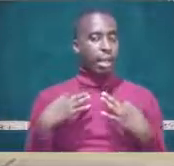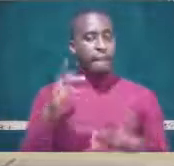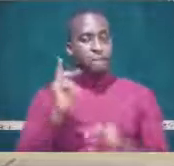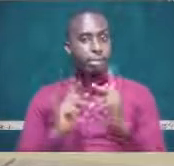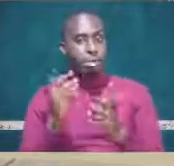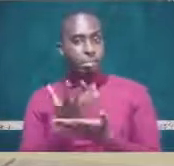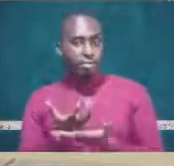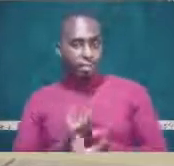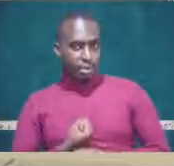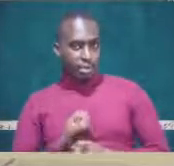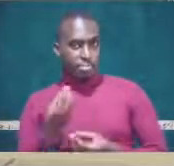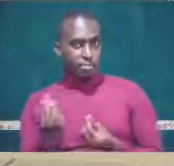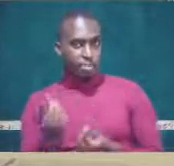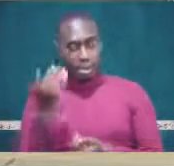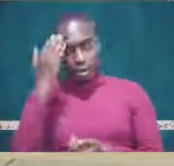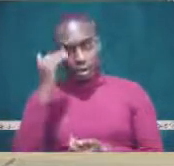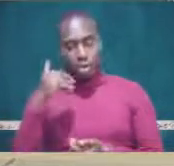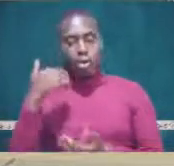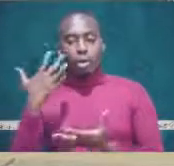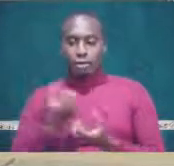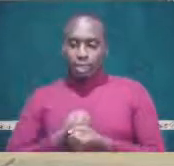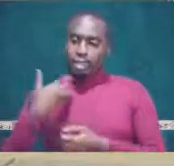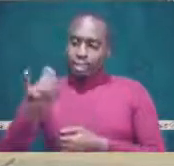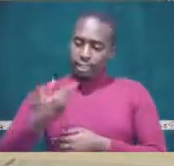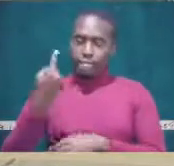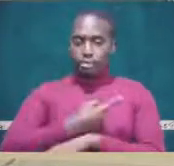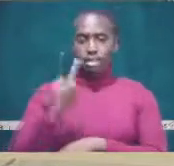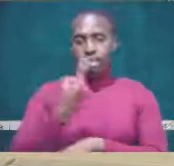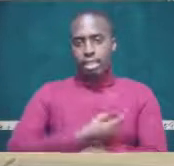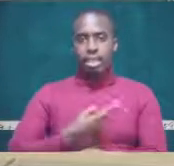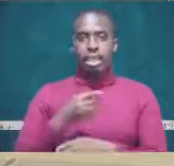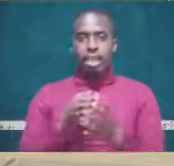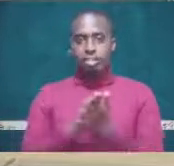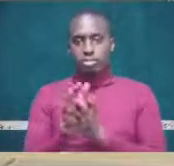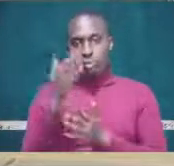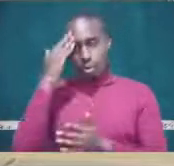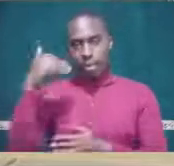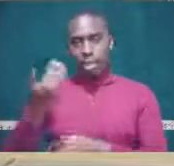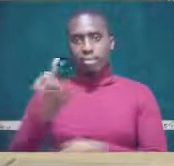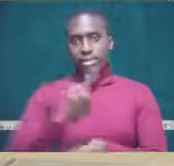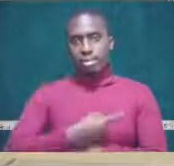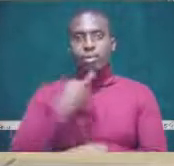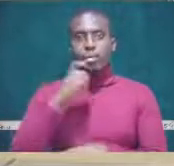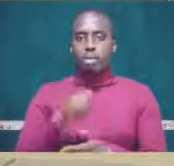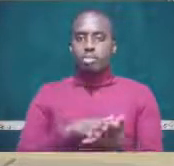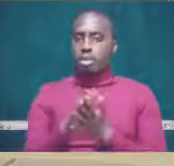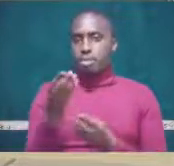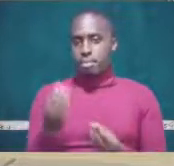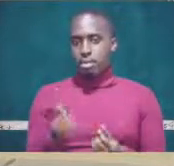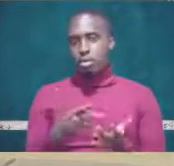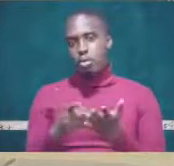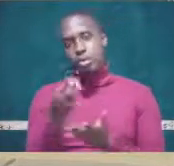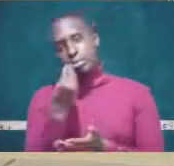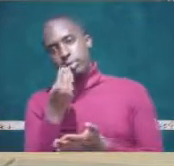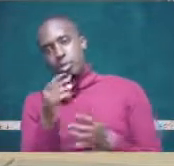people hold money to cater for day-to-day expenses, because every day you have to spend money, buying